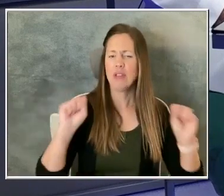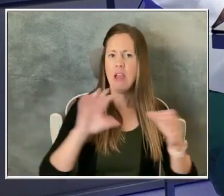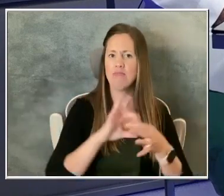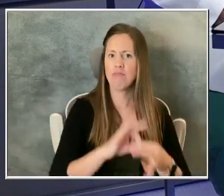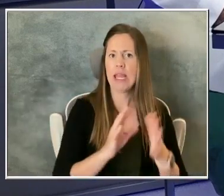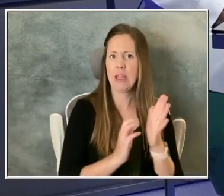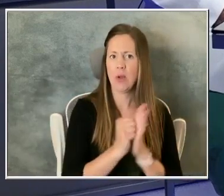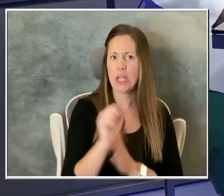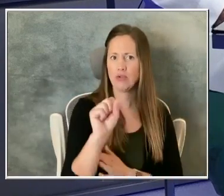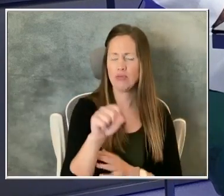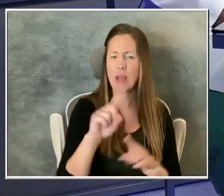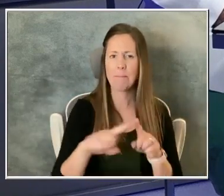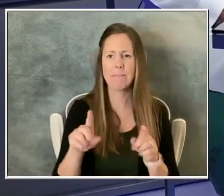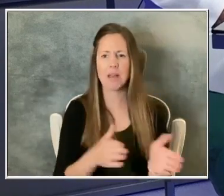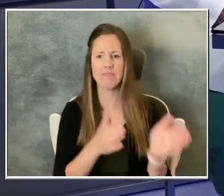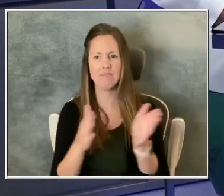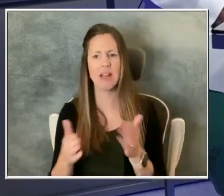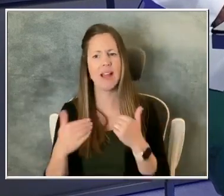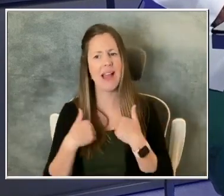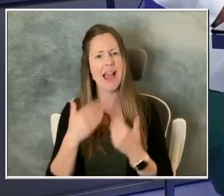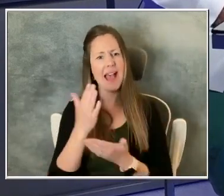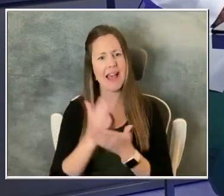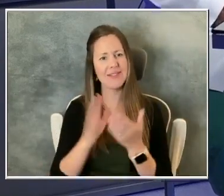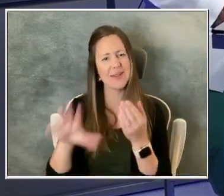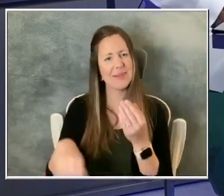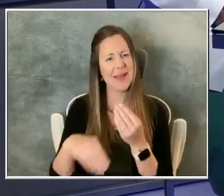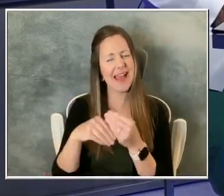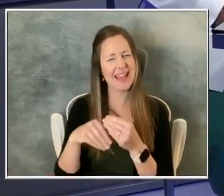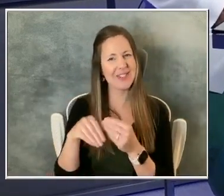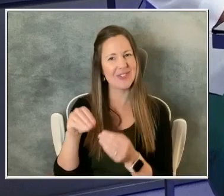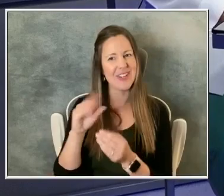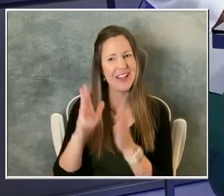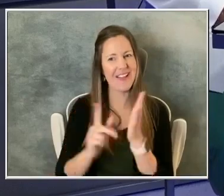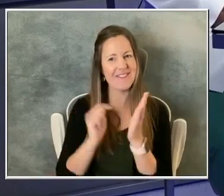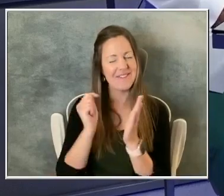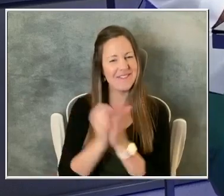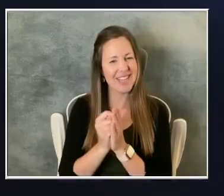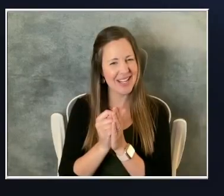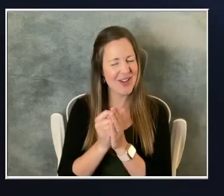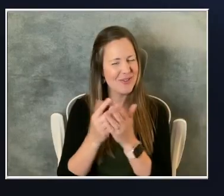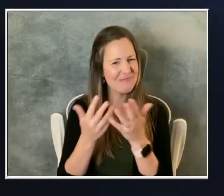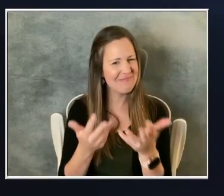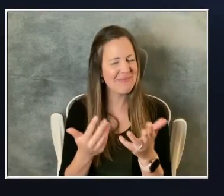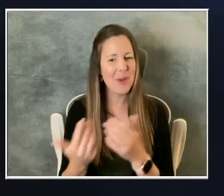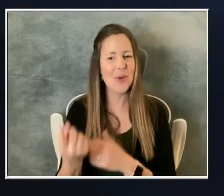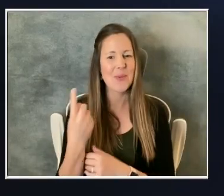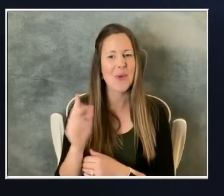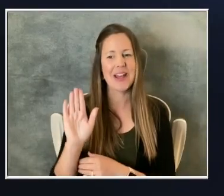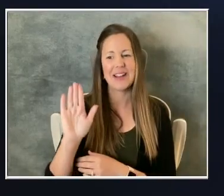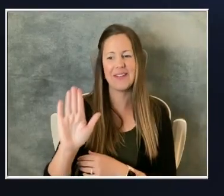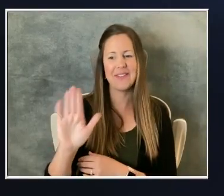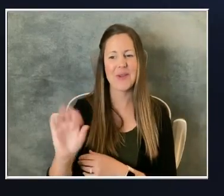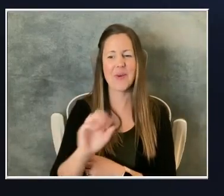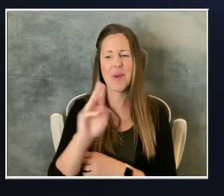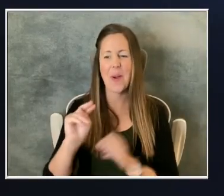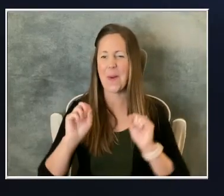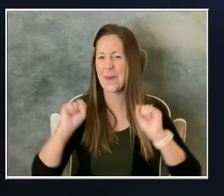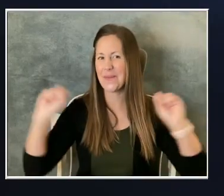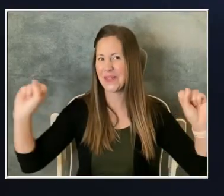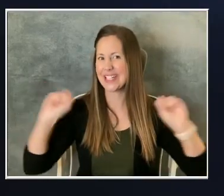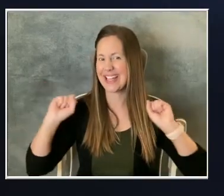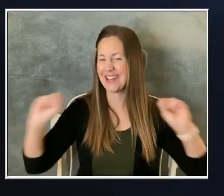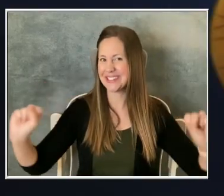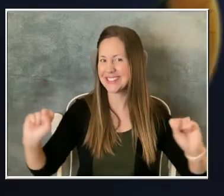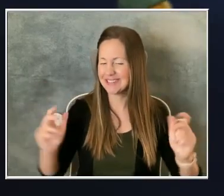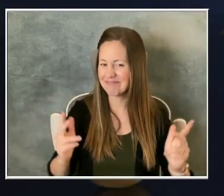we do have some extra footage, Jeffrey, of one of your own workouts. And just to say, this is